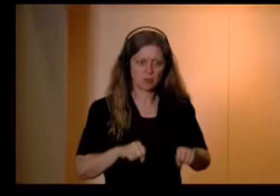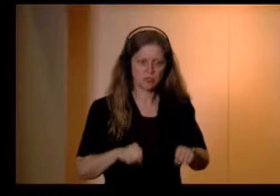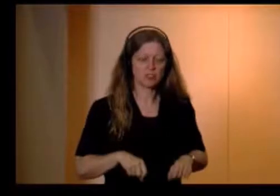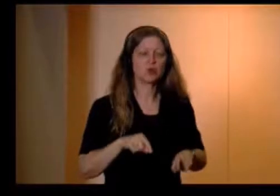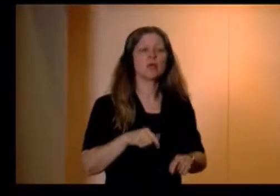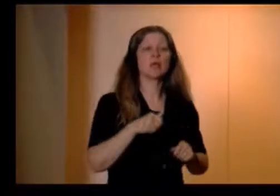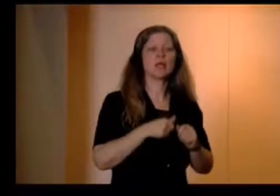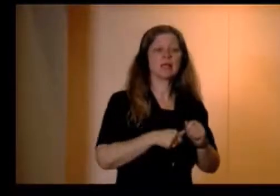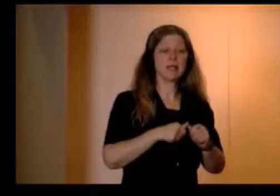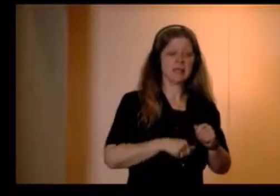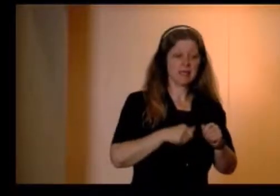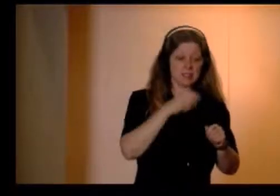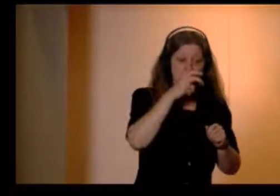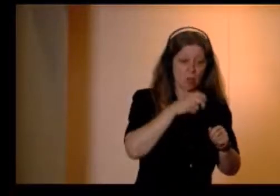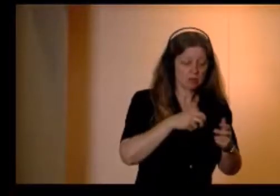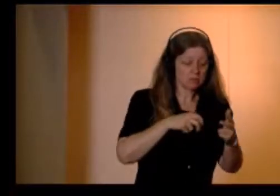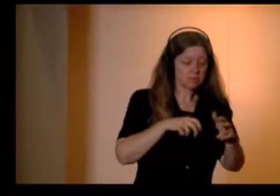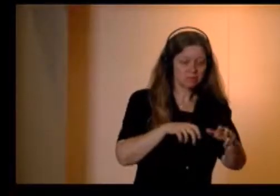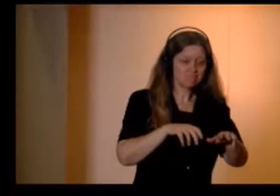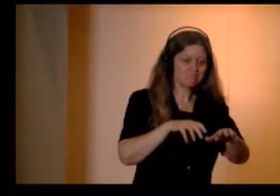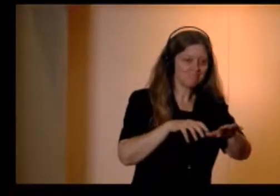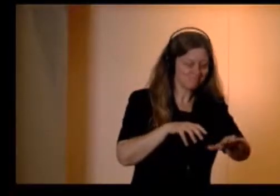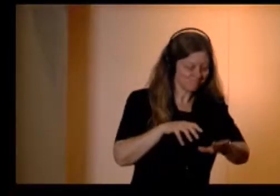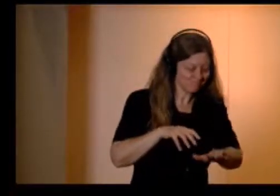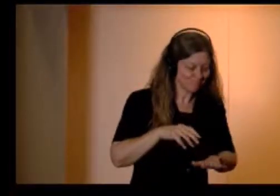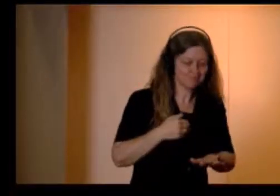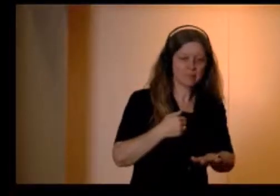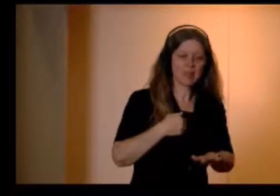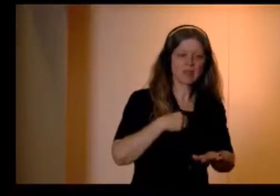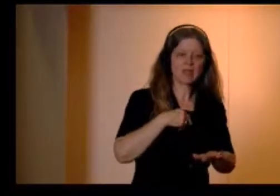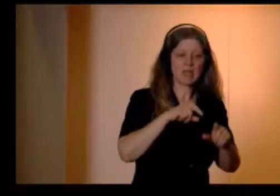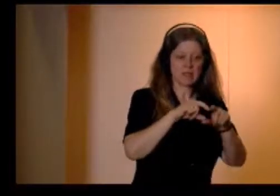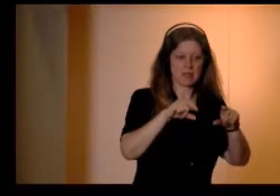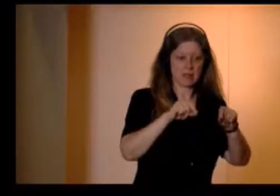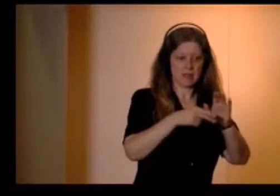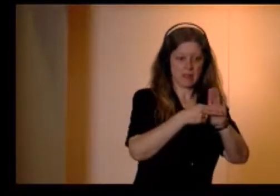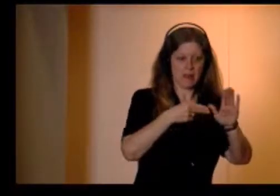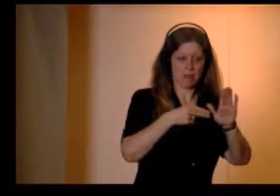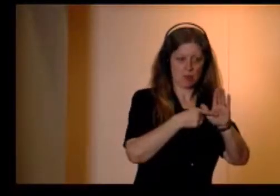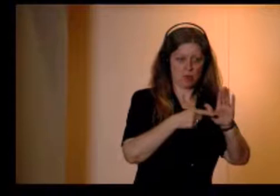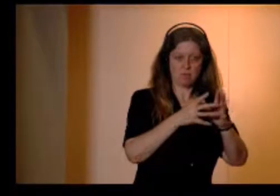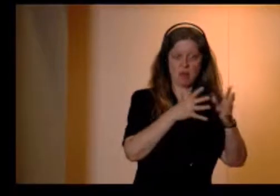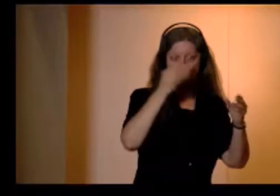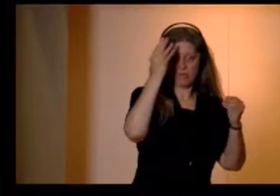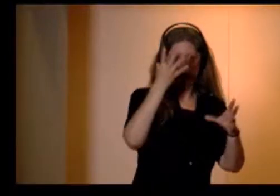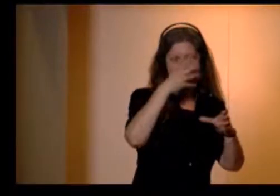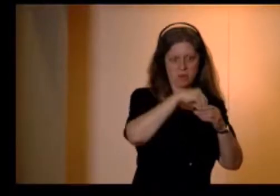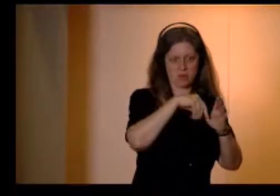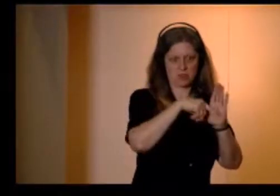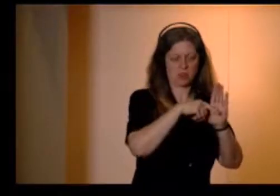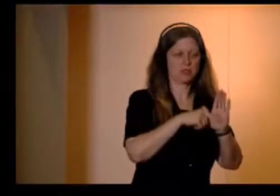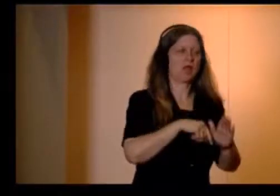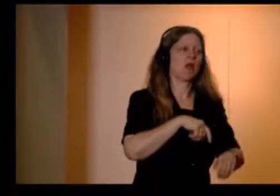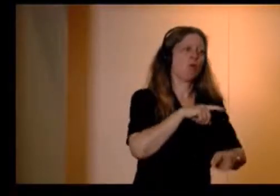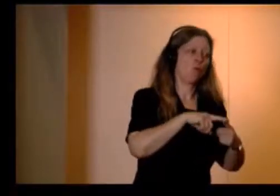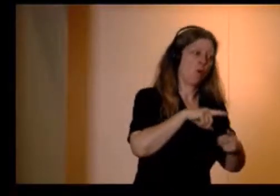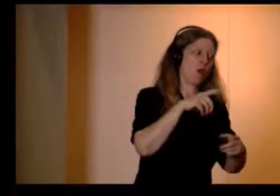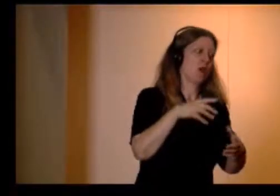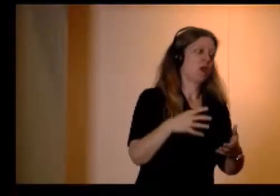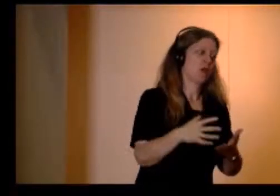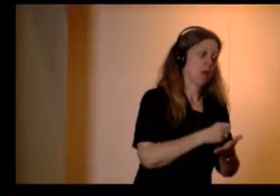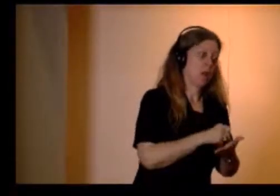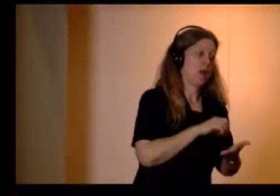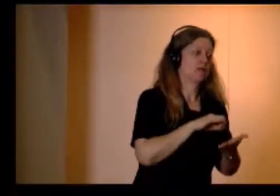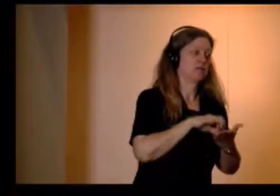has information about geography, the time that the insect was collected, by whom the insect was collected, and so on. And